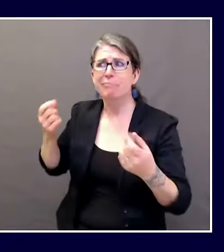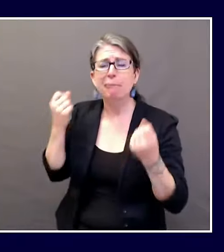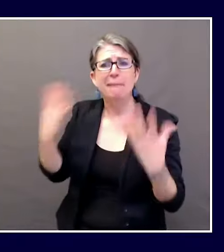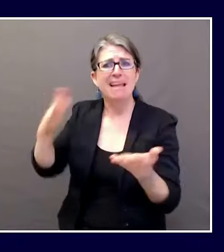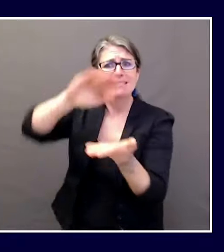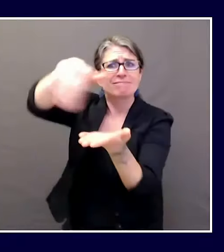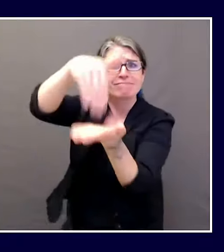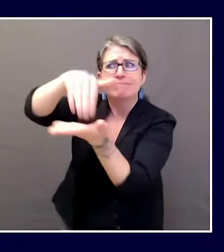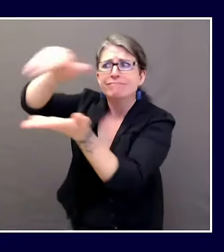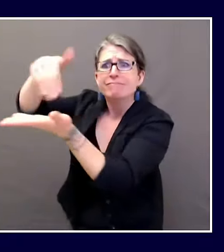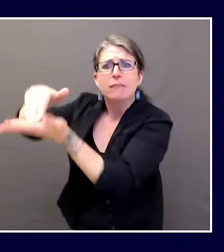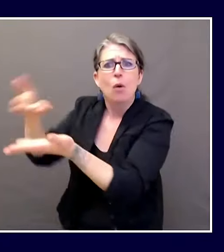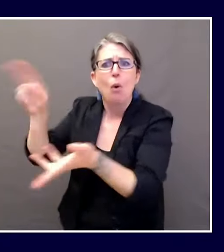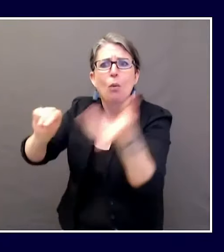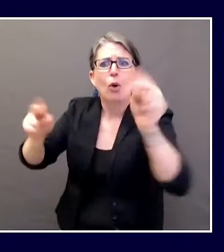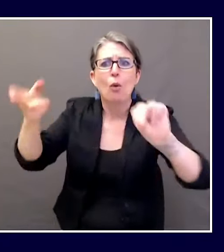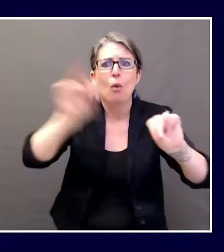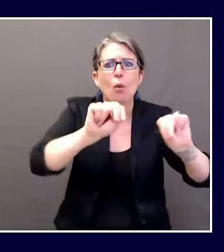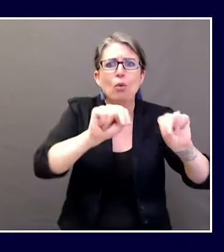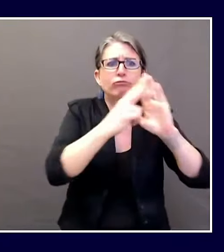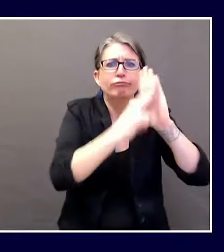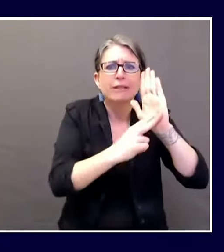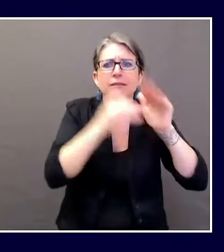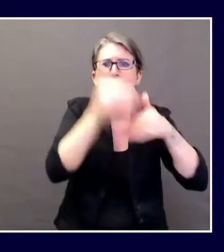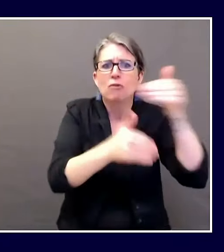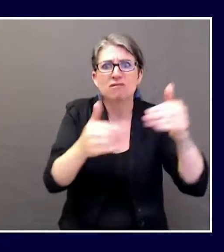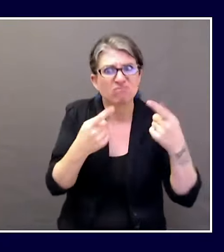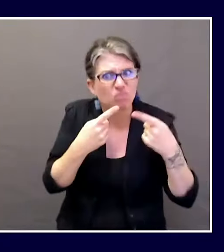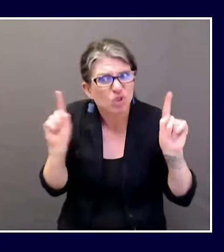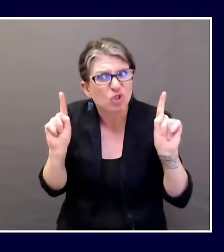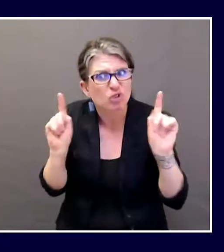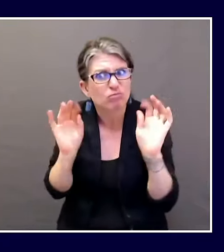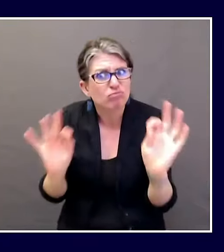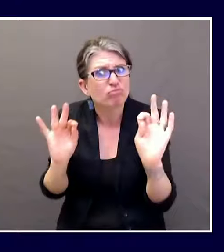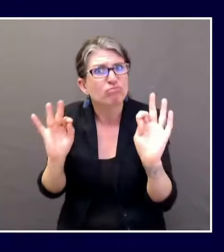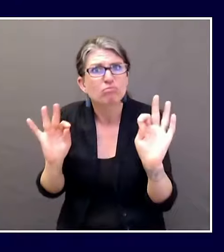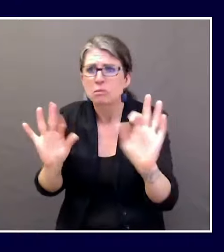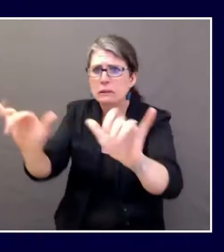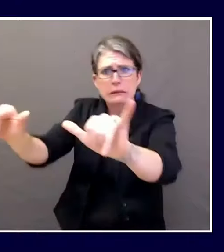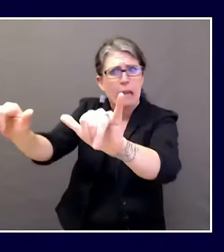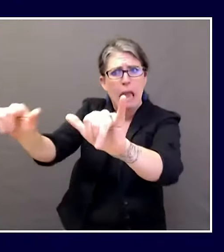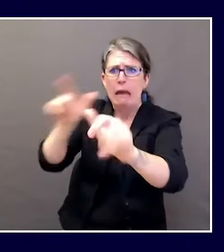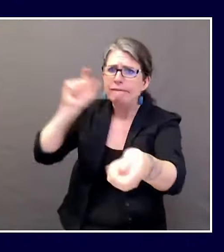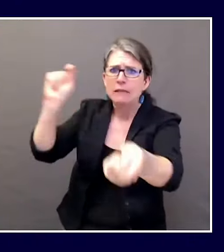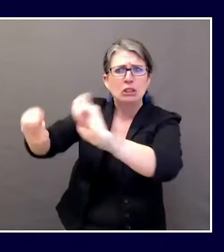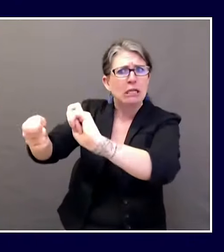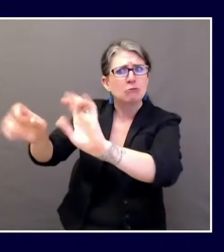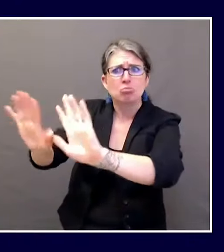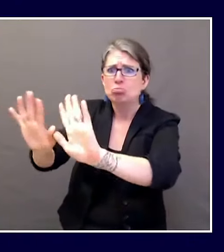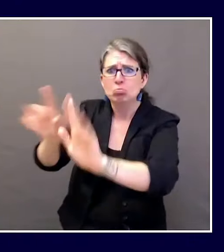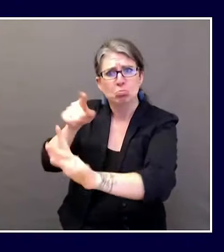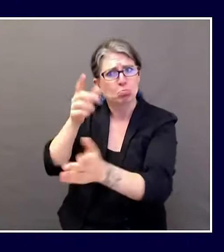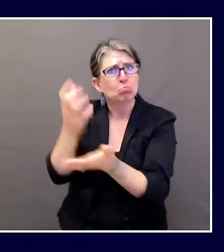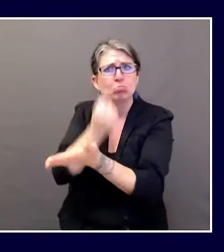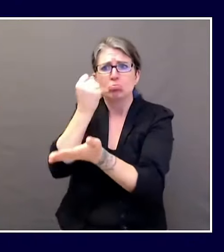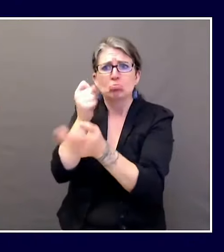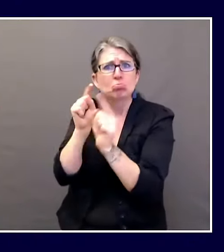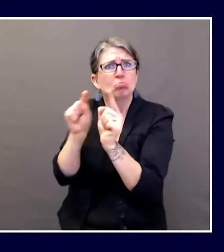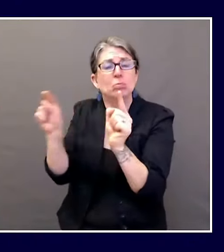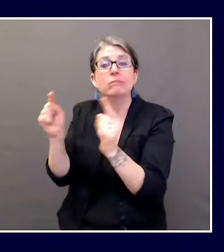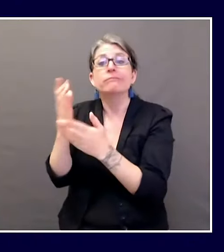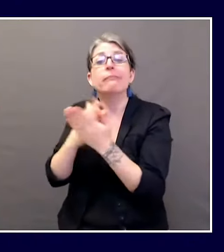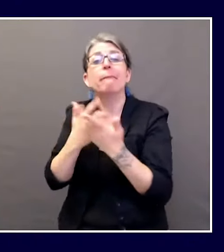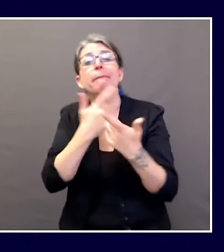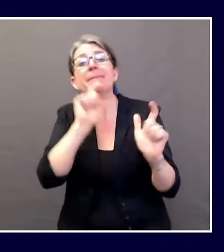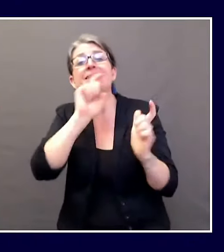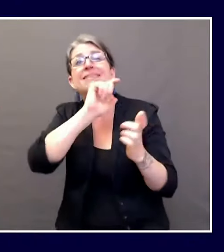have been using throughout the vaccination process, including some that operate very large-scale sites. For example, the Cross